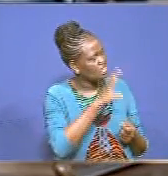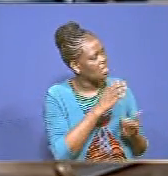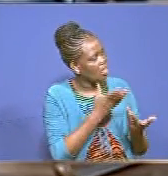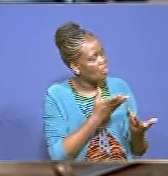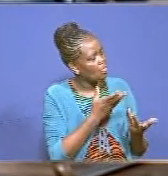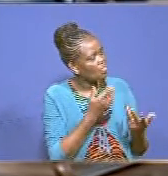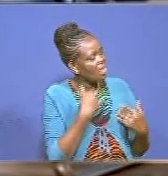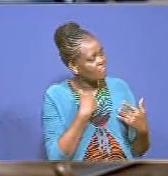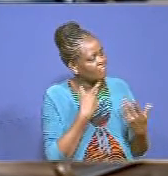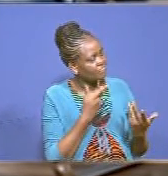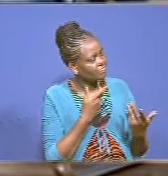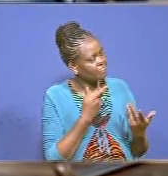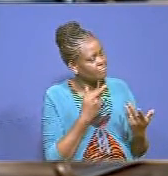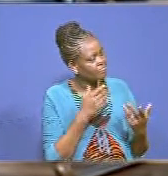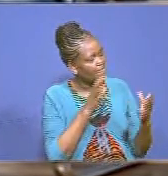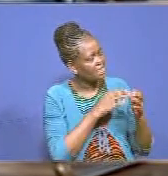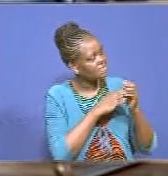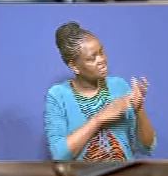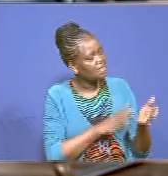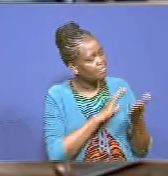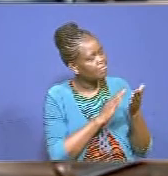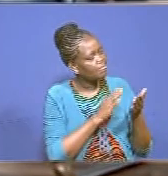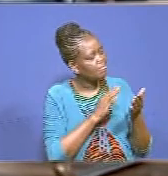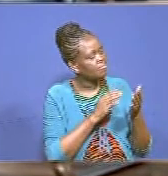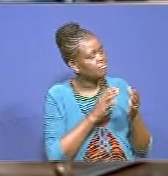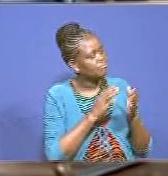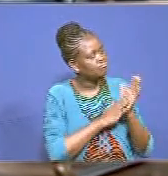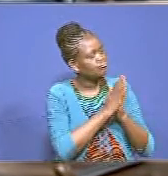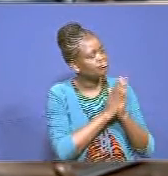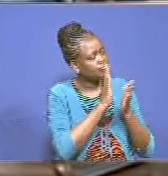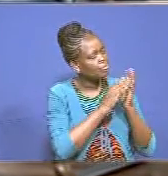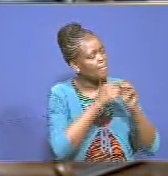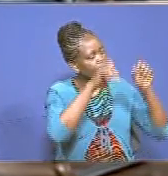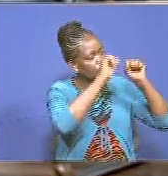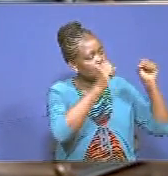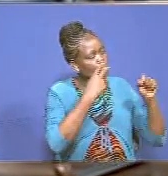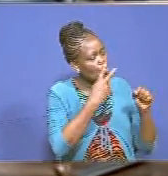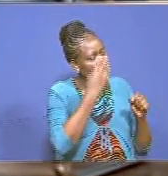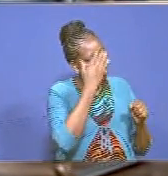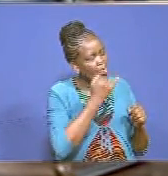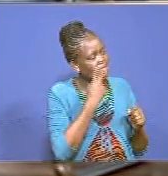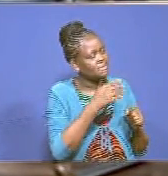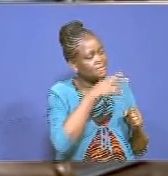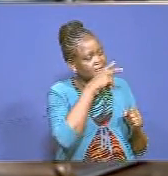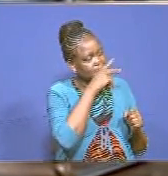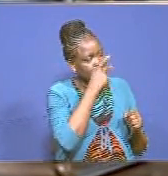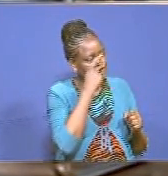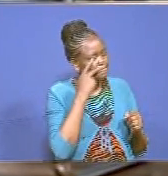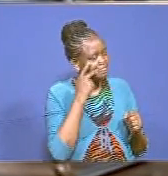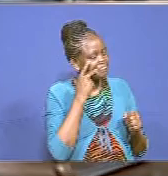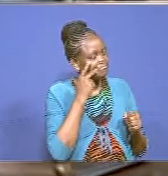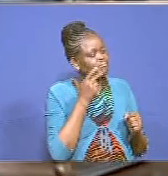fielding, will your party leader be running for president? We've just seen Kalonzo Musyoka saying that his party has endorsed him to run for president. You